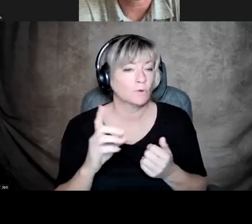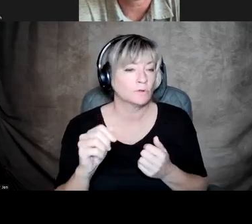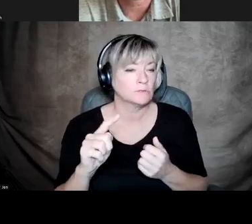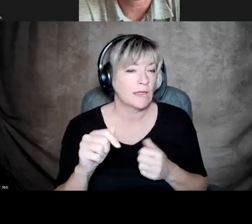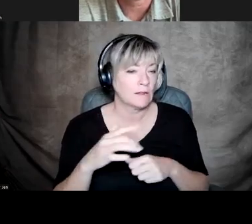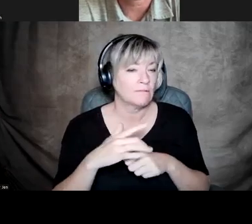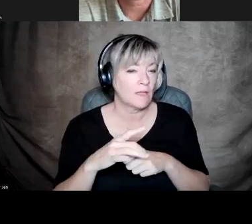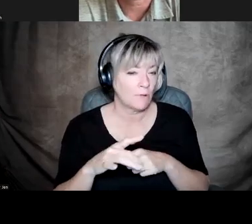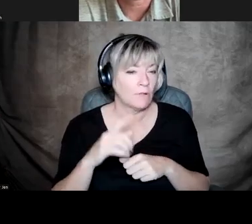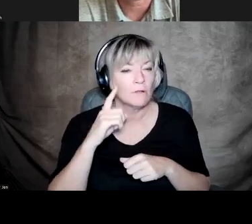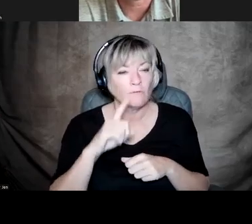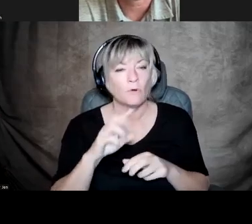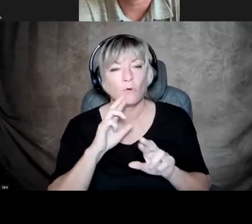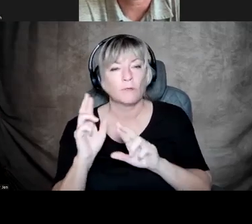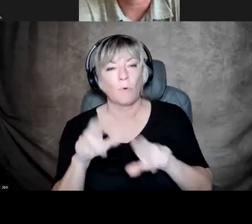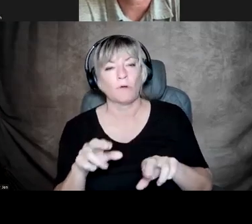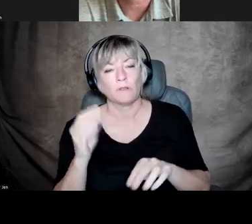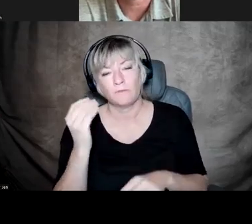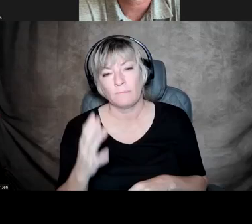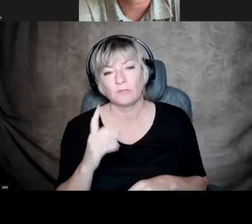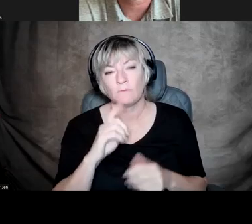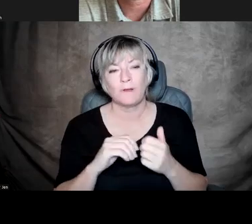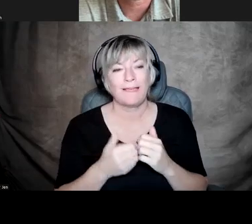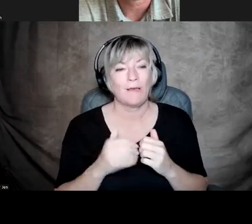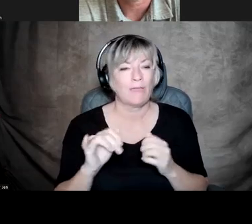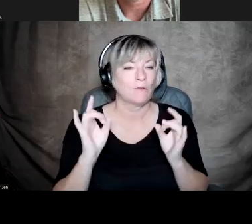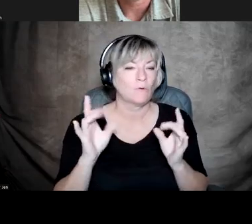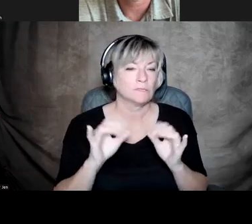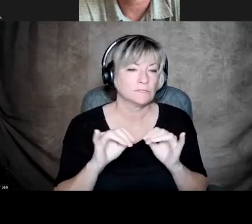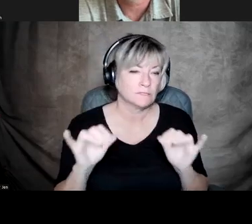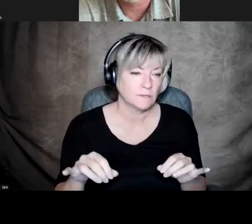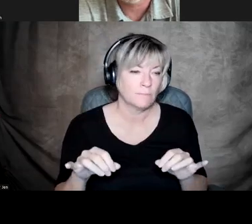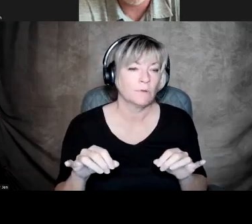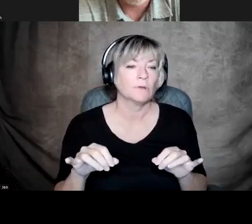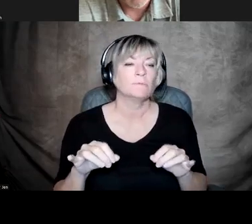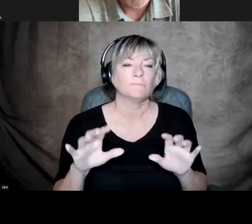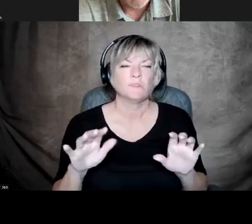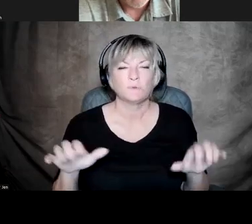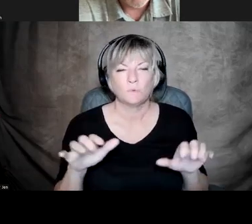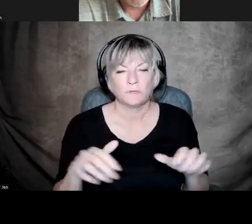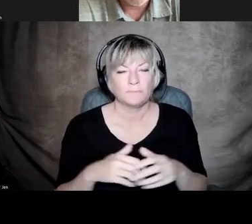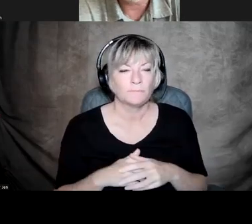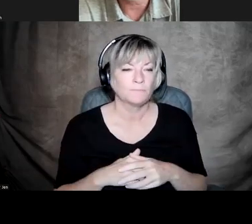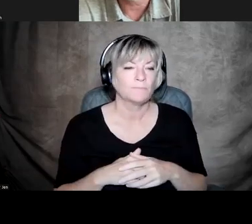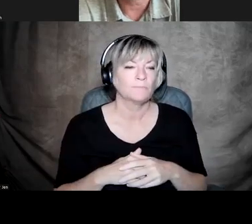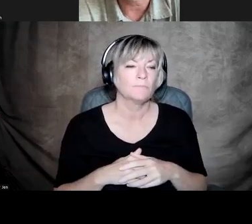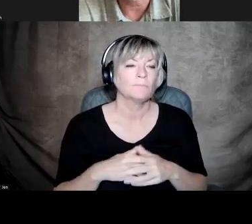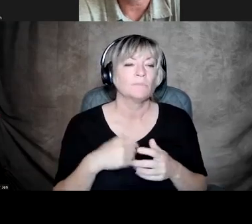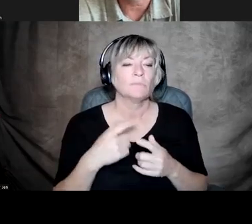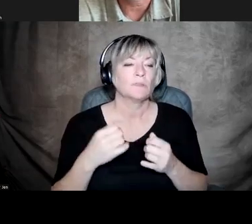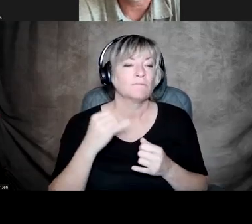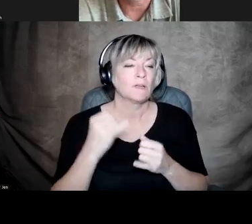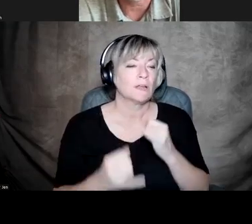available then in terms of the reporting information for how that crisis system is performing. And then